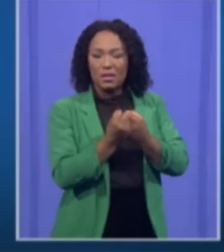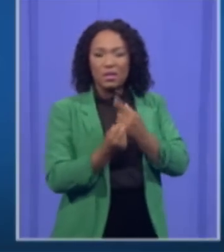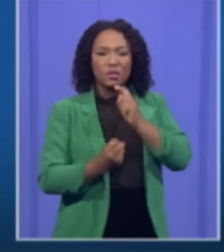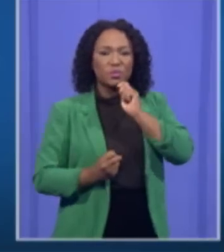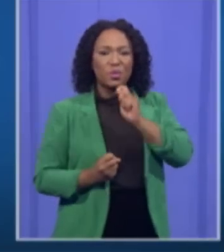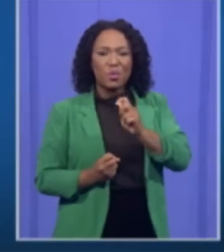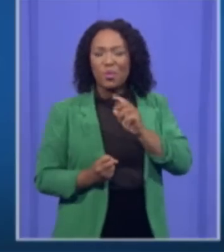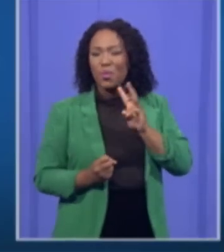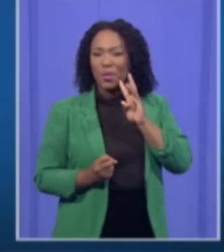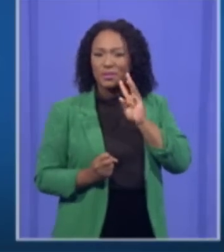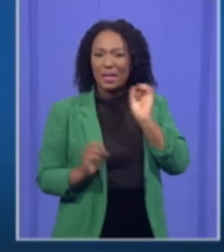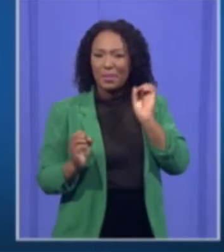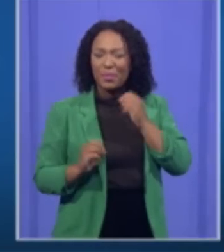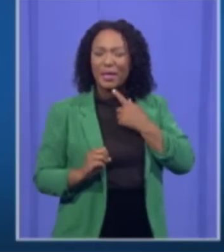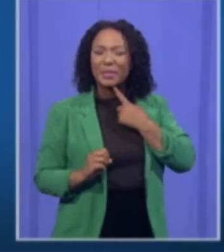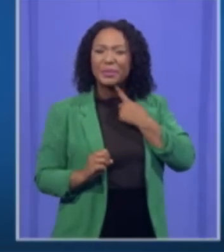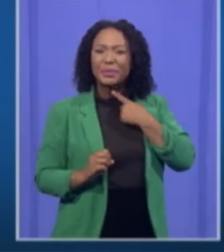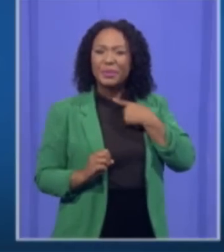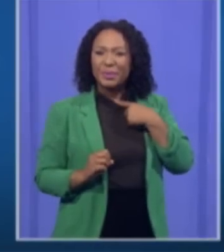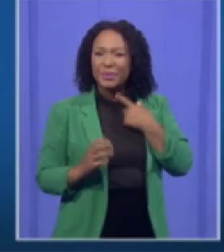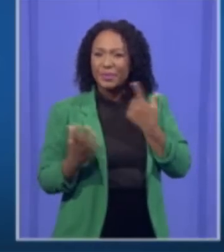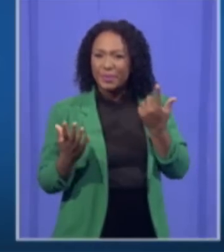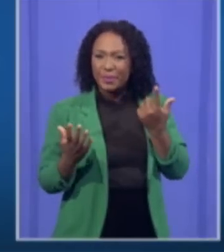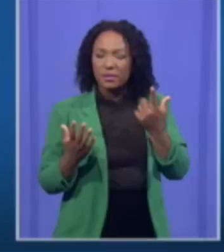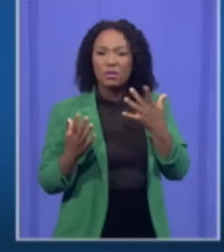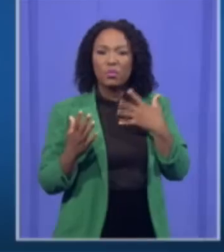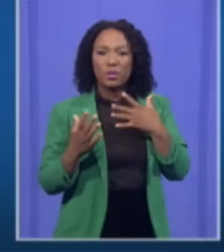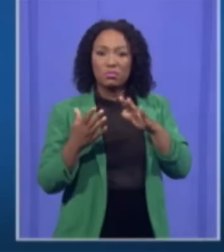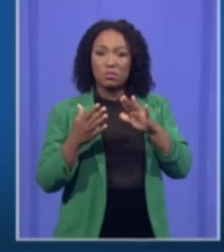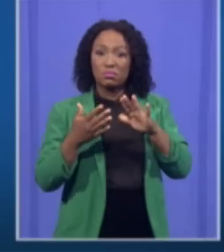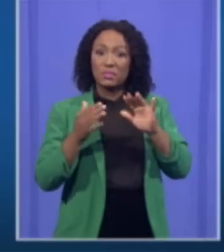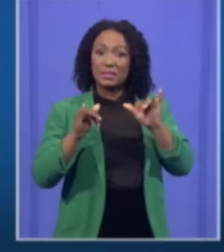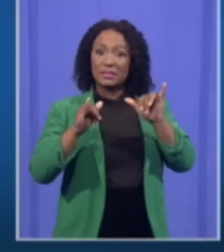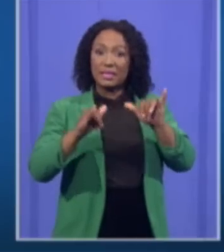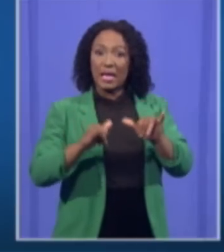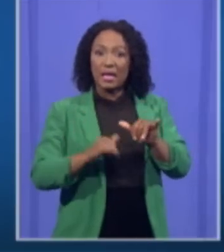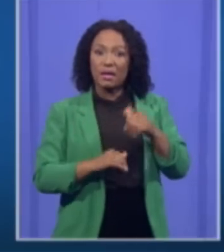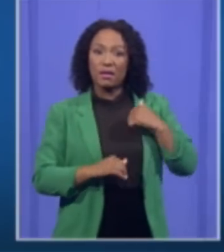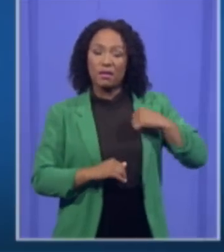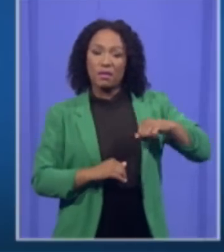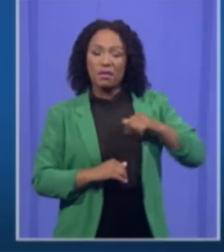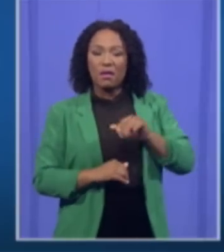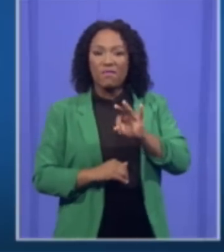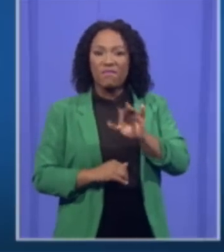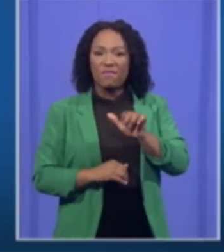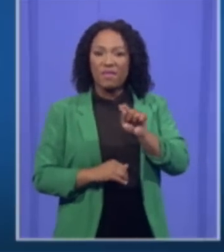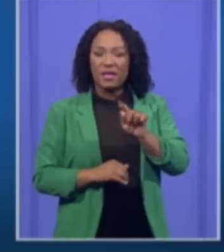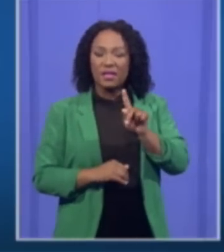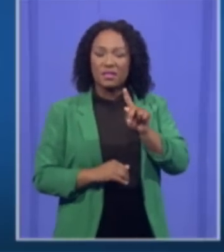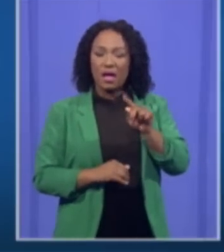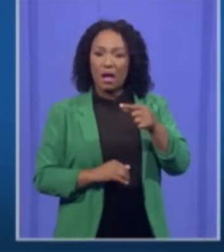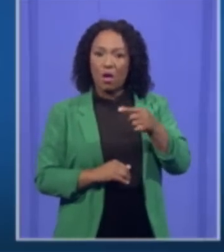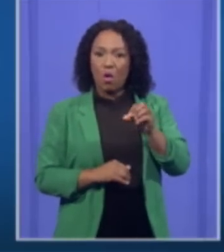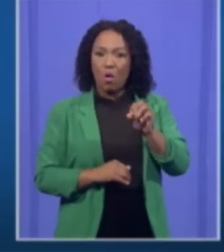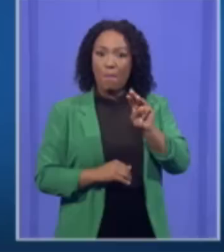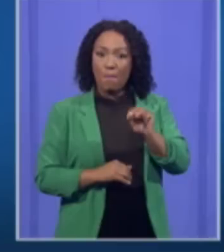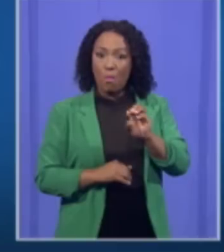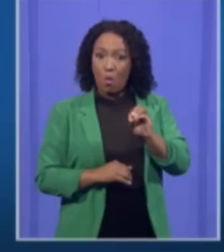lenyora ka monageng ebile mo ke dulago ka fase ga masepala wa feta kgomo ka Tubatse ke mathata